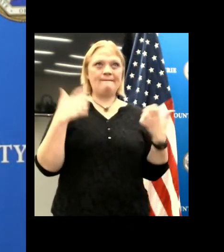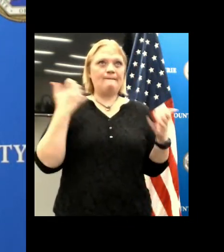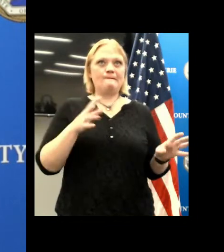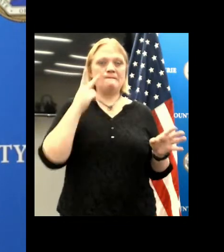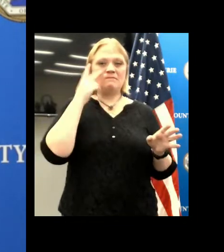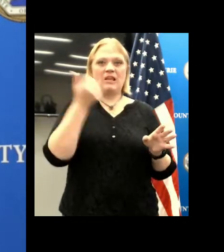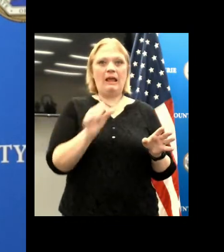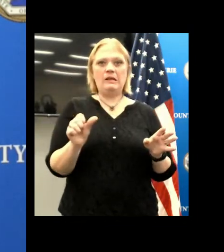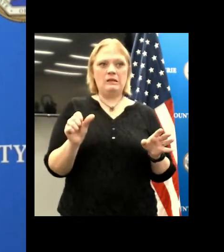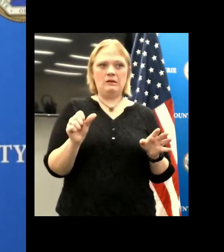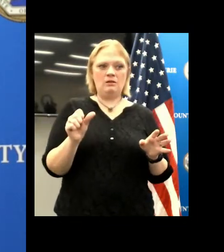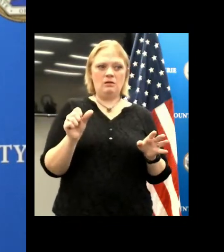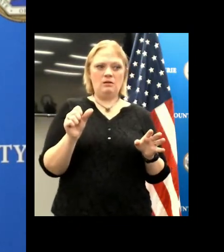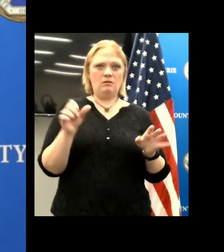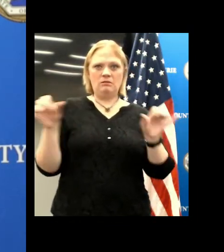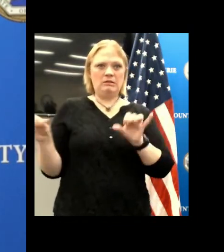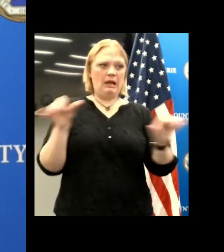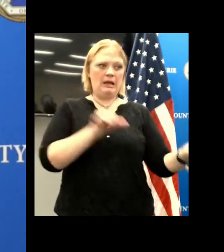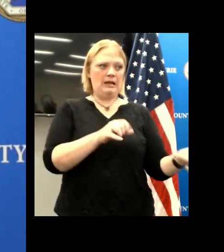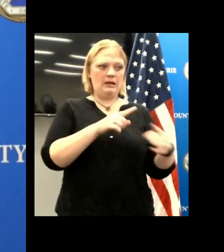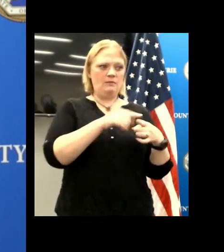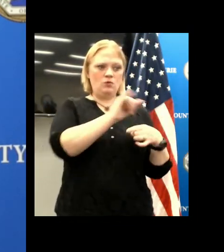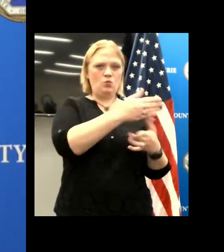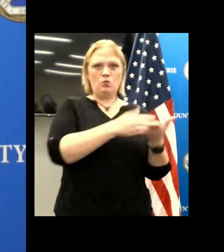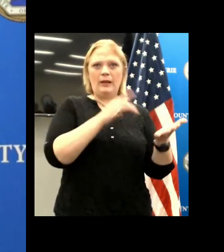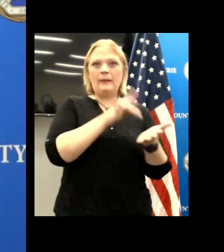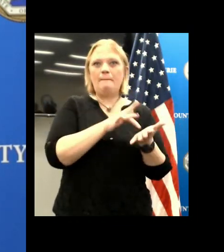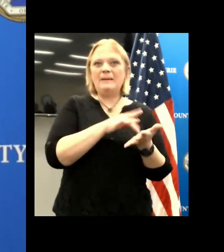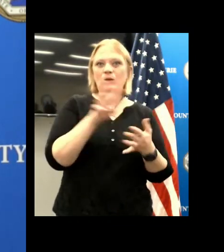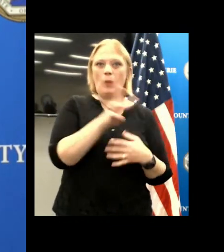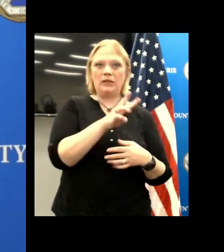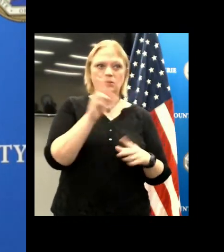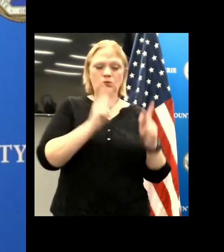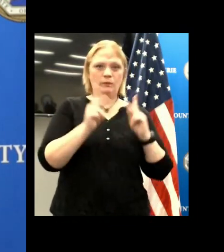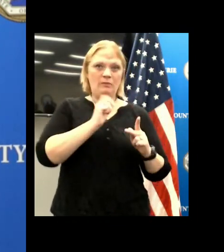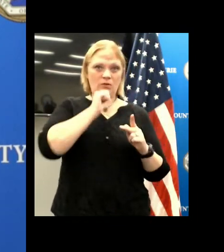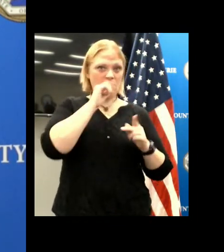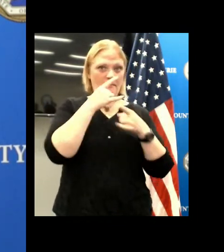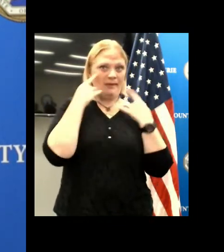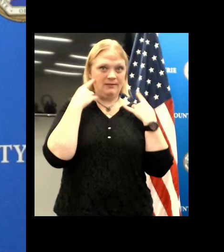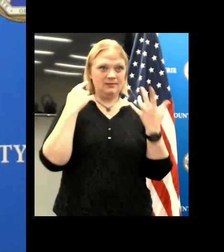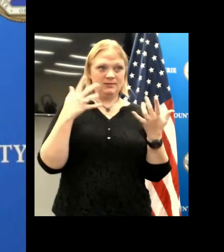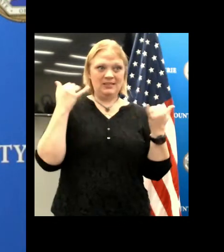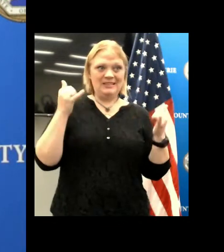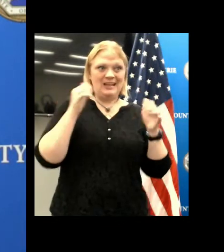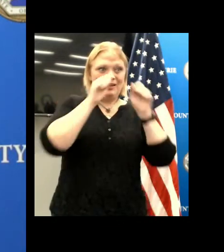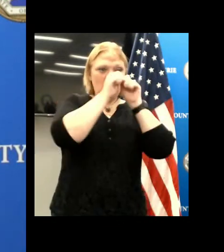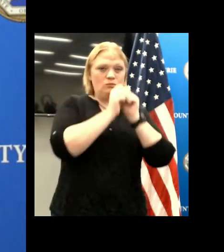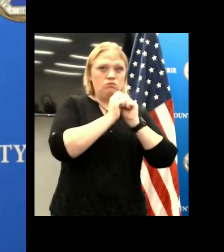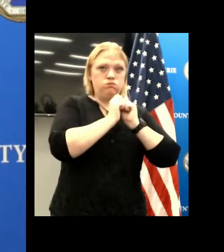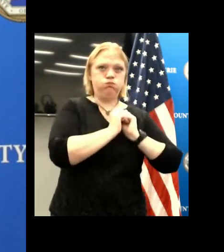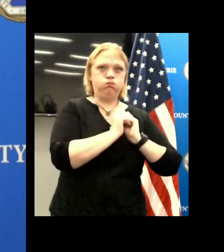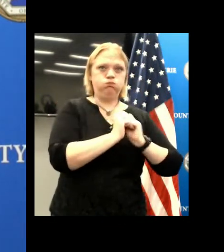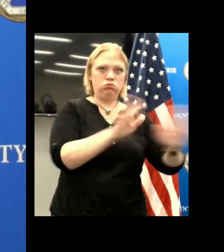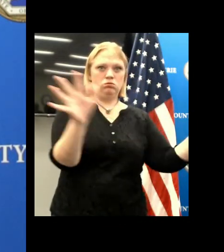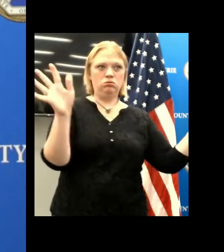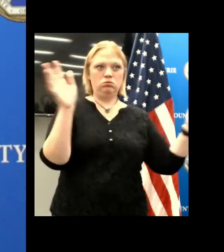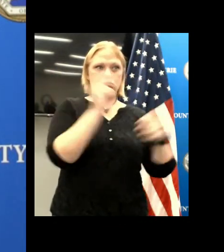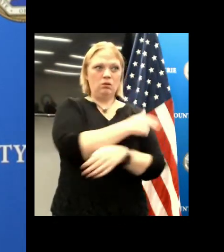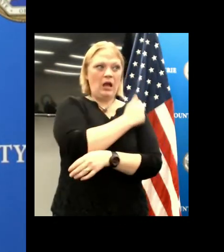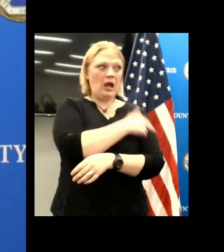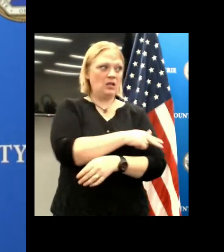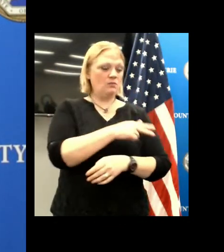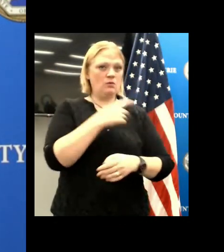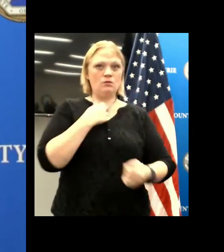see anything about what's happening in the Great Plains and the parts of the Midwest where people just haven't been wearing masks. And now it's being spread like wildfire. The hospitals are